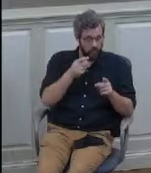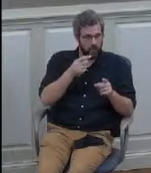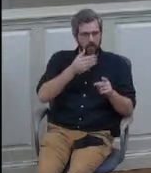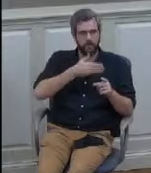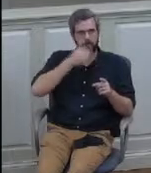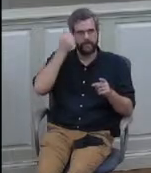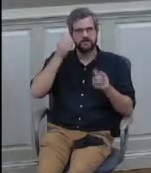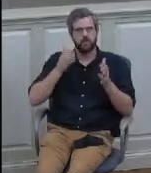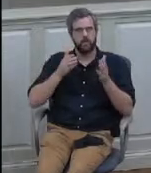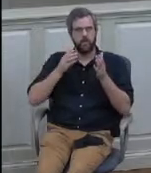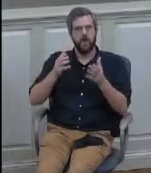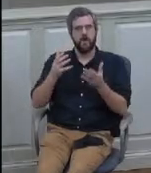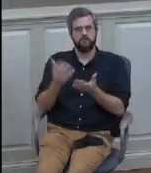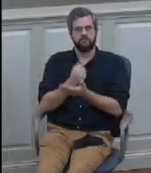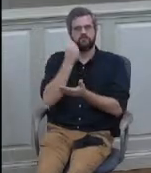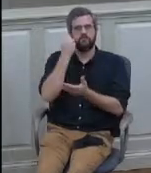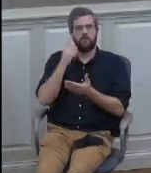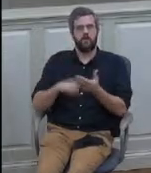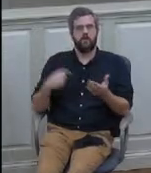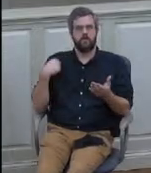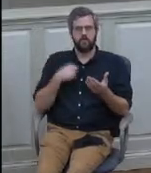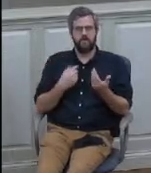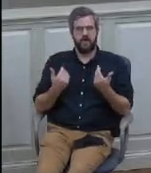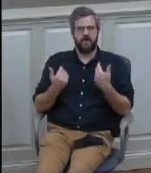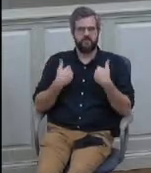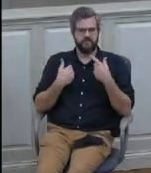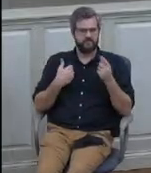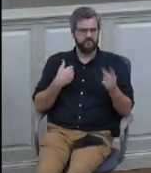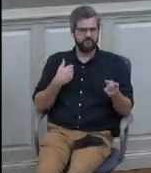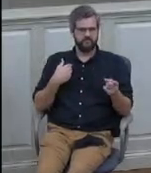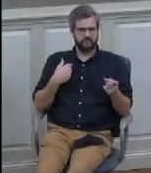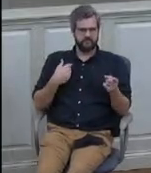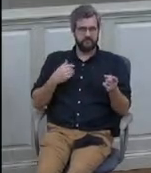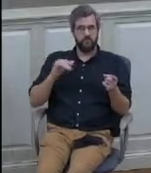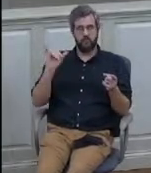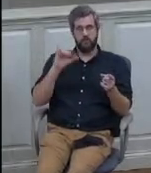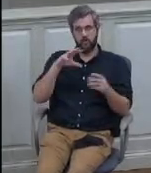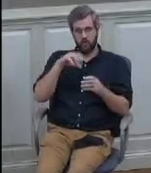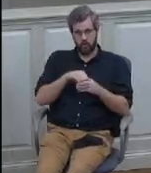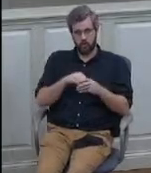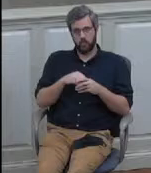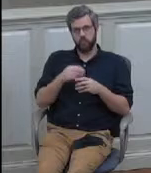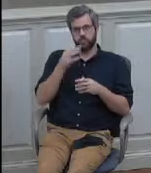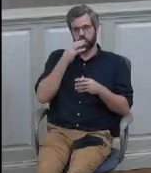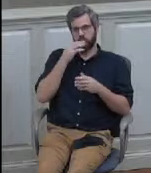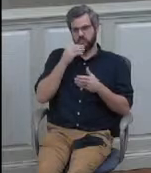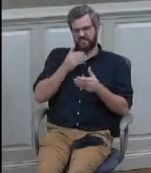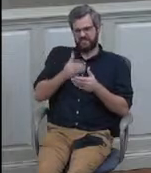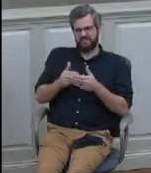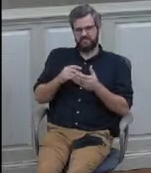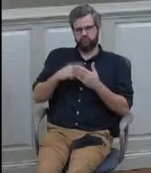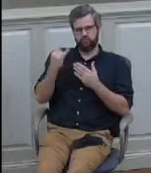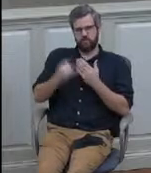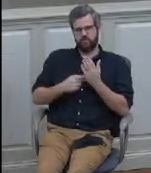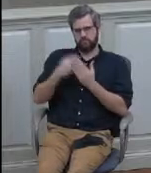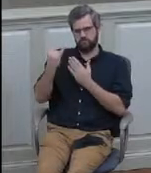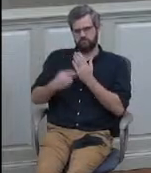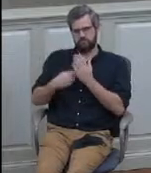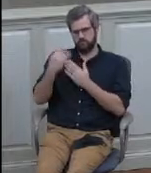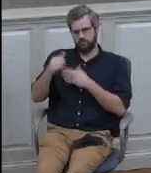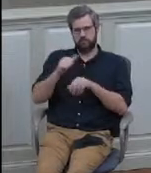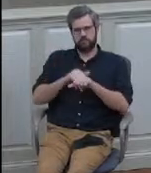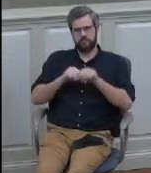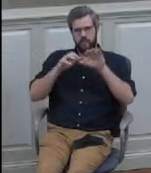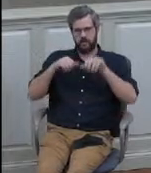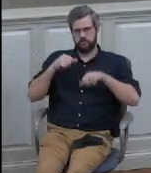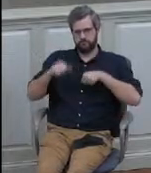way to maximize what we have currently. And that also included upcoming potential projects is a mountain bike park expansion